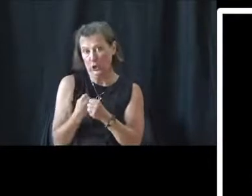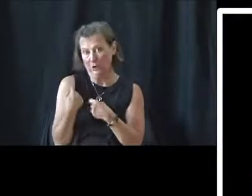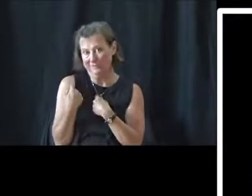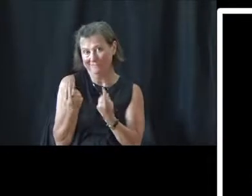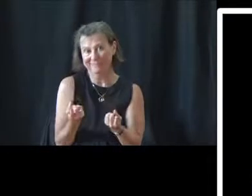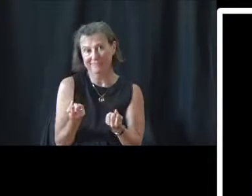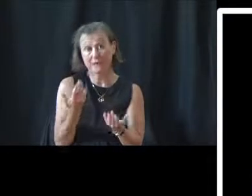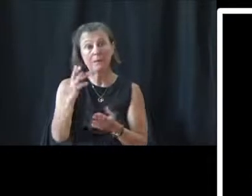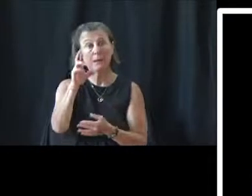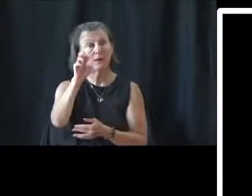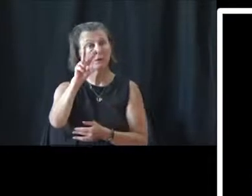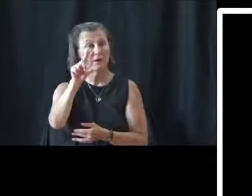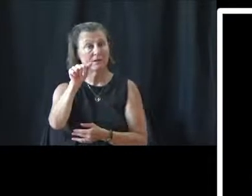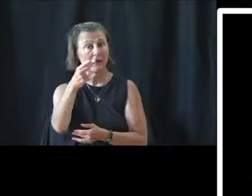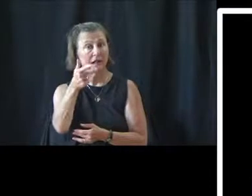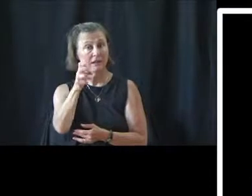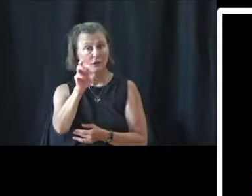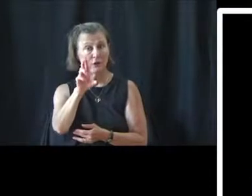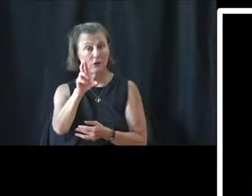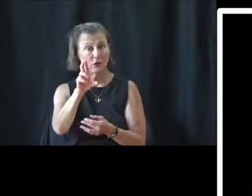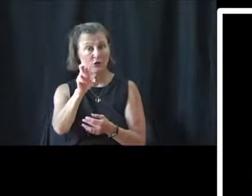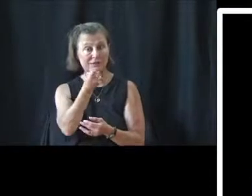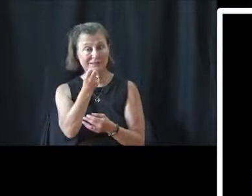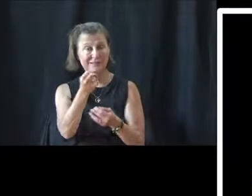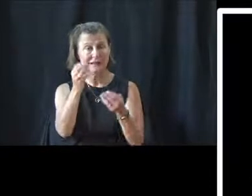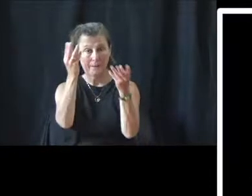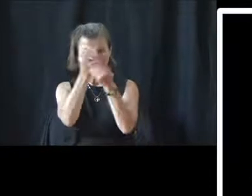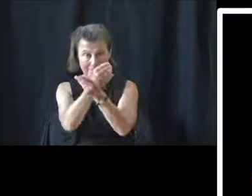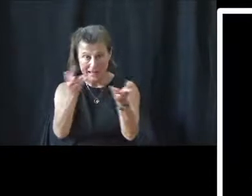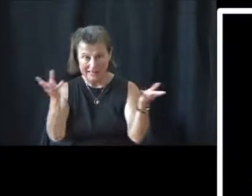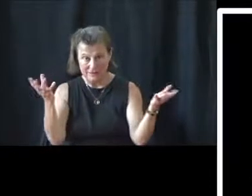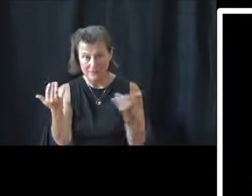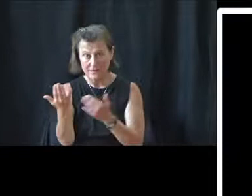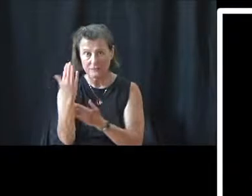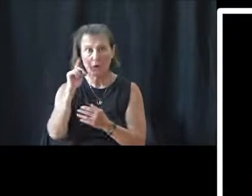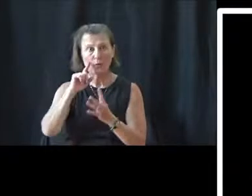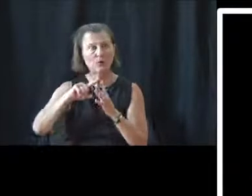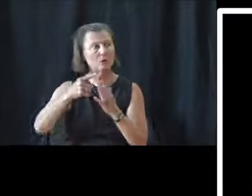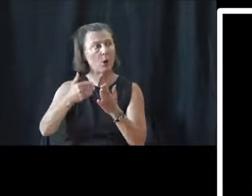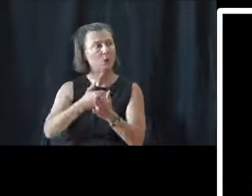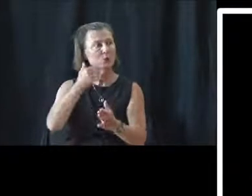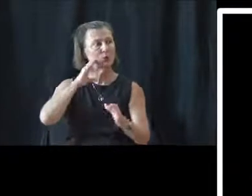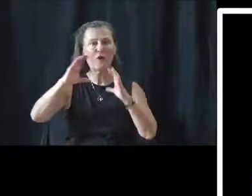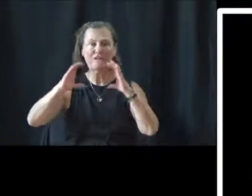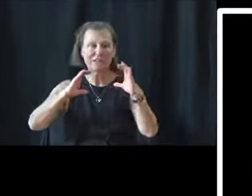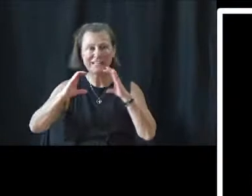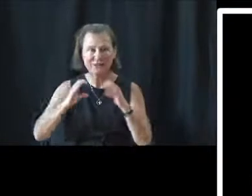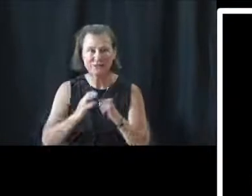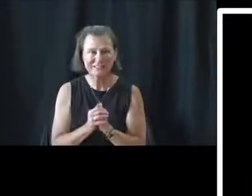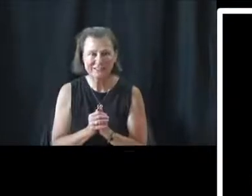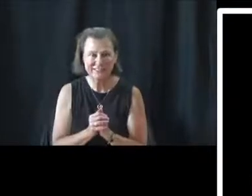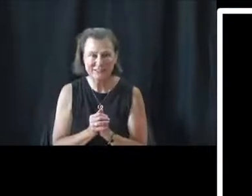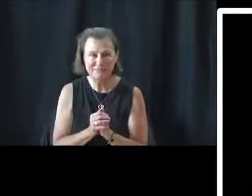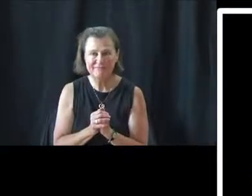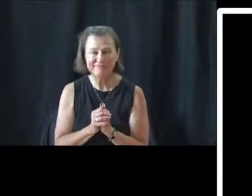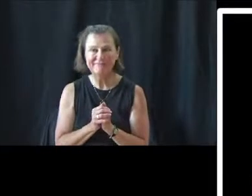Perhaps Reverend Gallagher's message this morning will spark a new conversation.